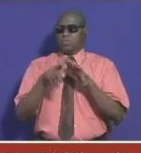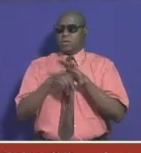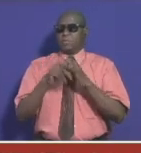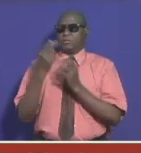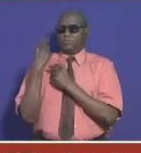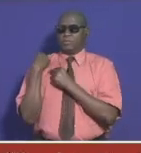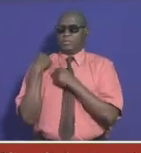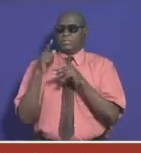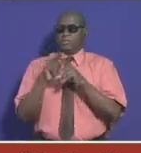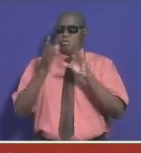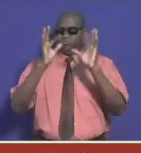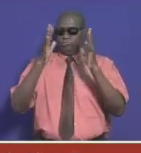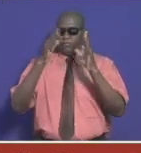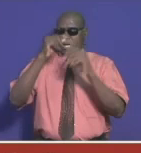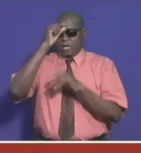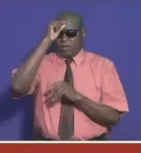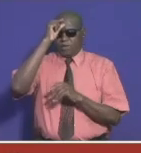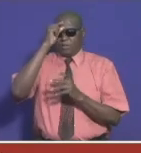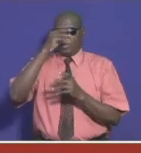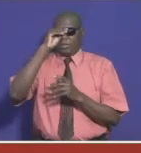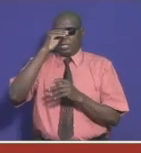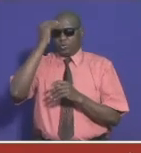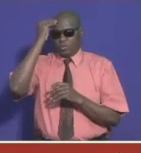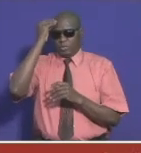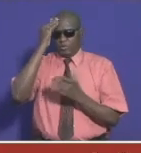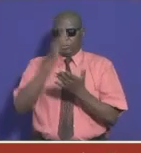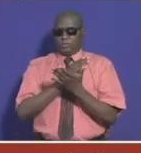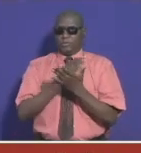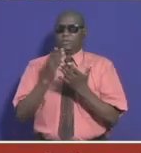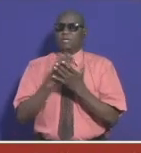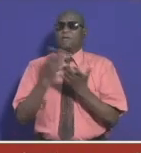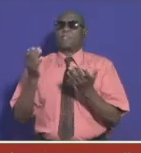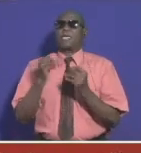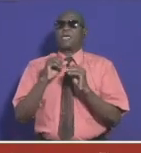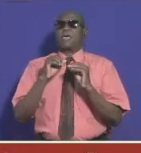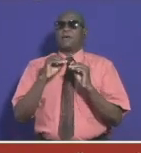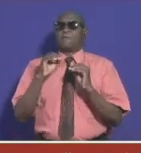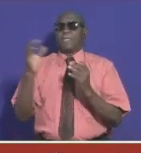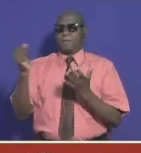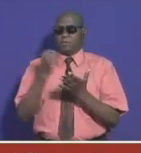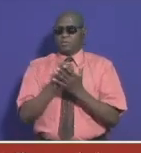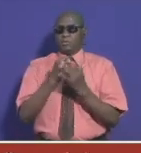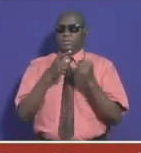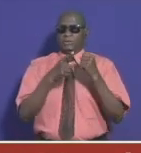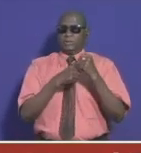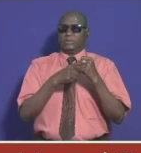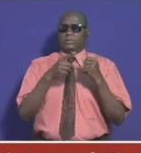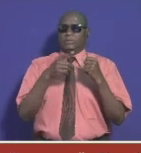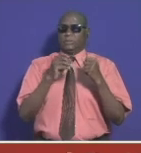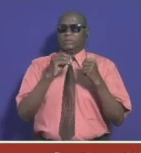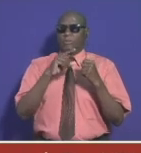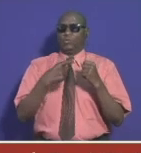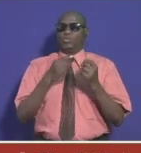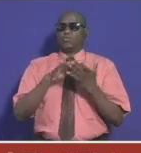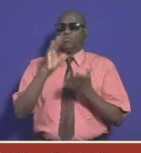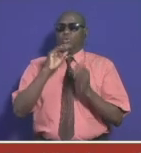the government for upscaling its support to the education sector and employment of 56,000 more teachers. Our commitment is to continue